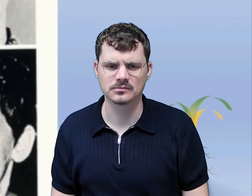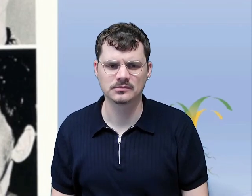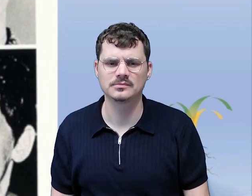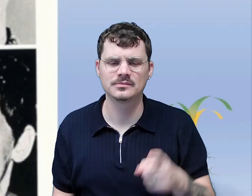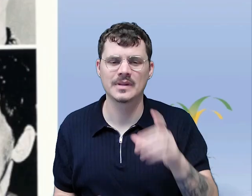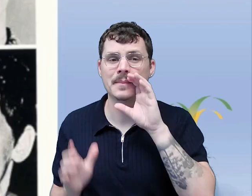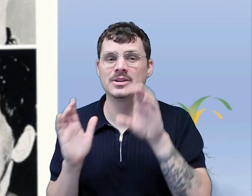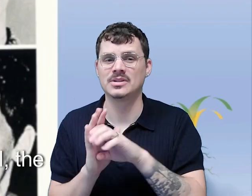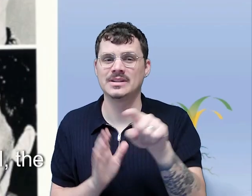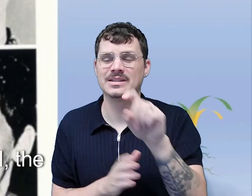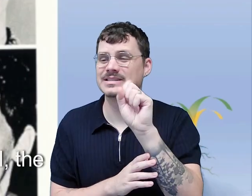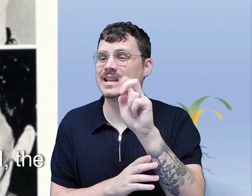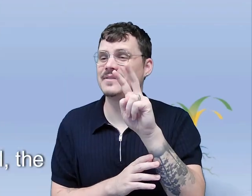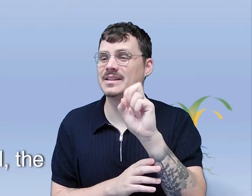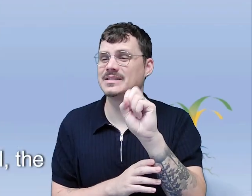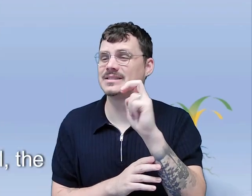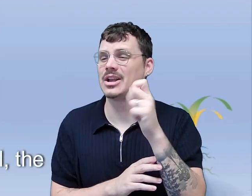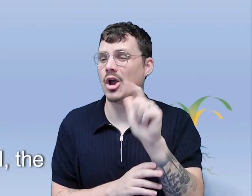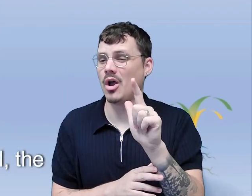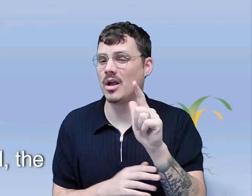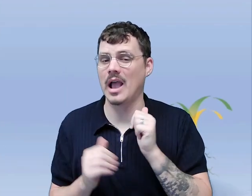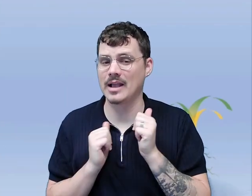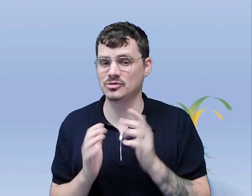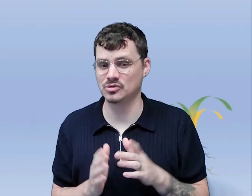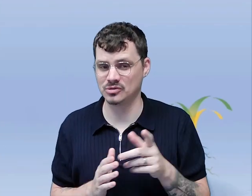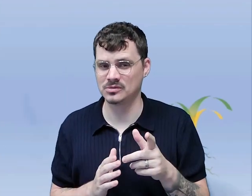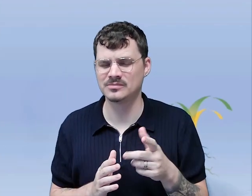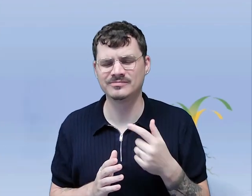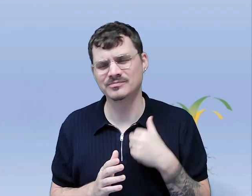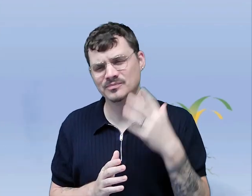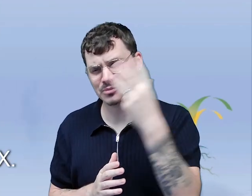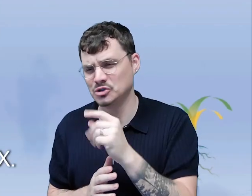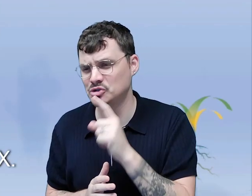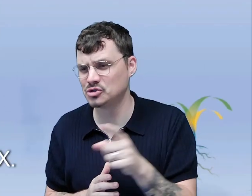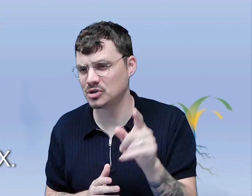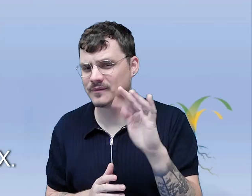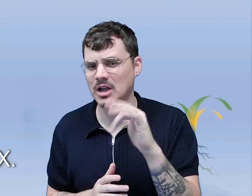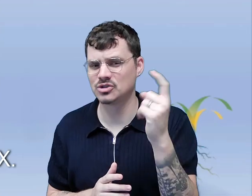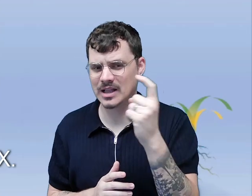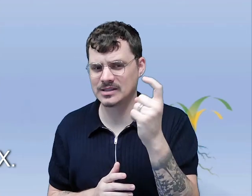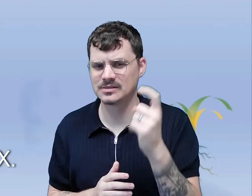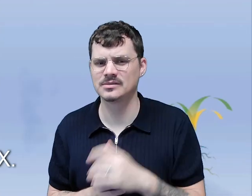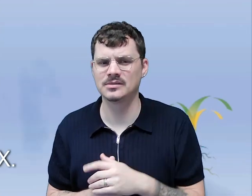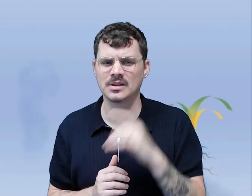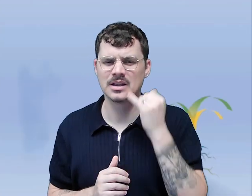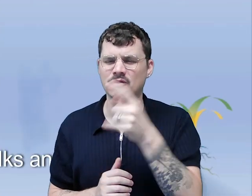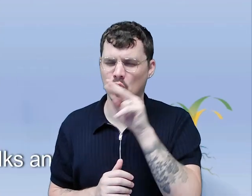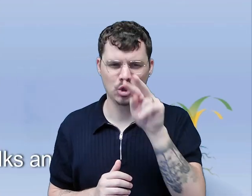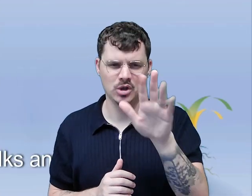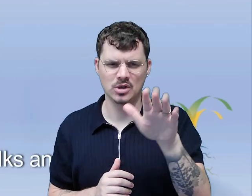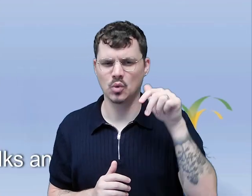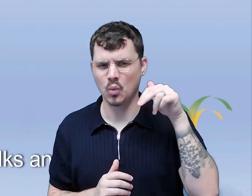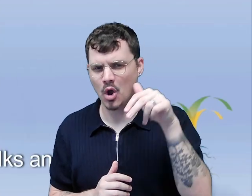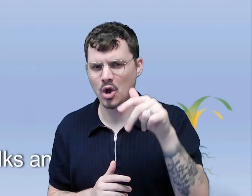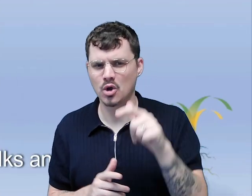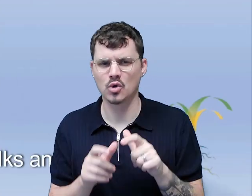And this is a picture of Steven Seagal, the actor, and I'm pretty sure he has Fragile X. And